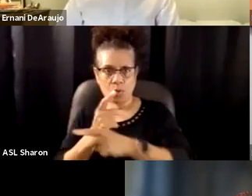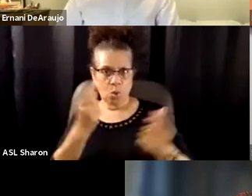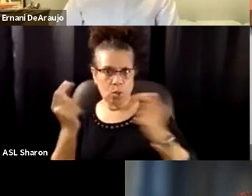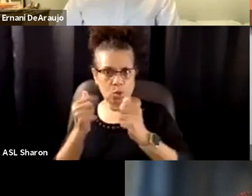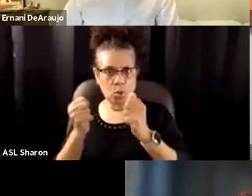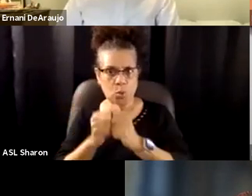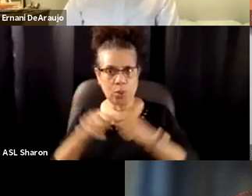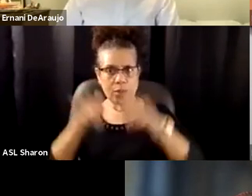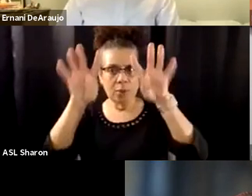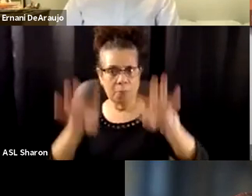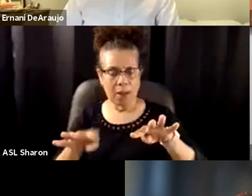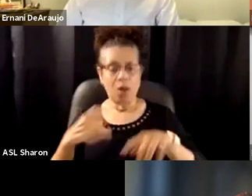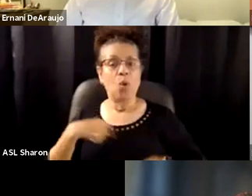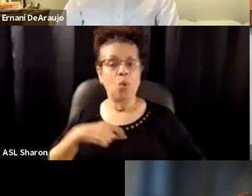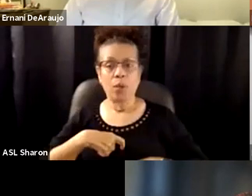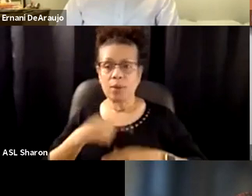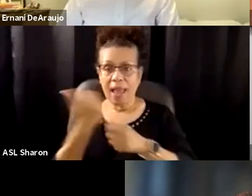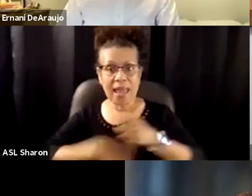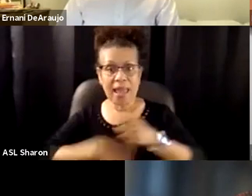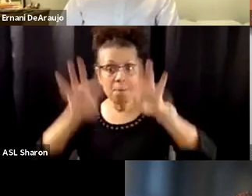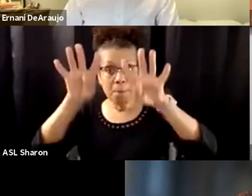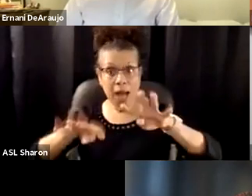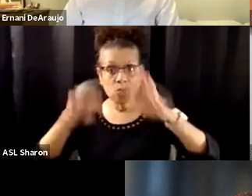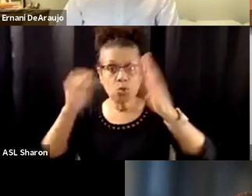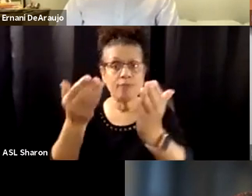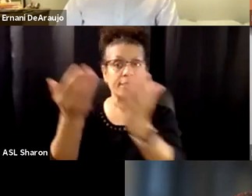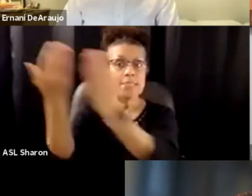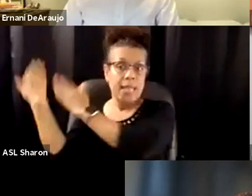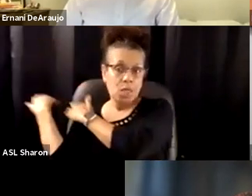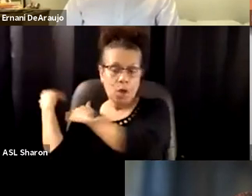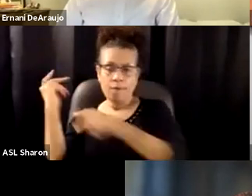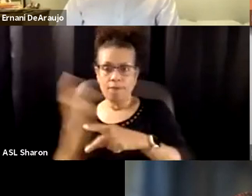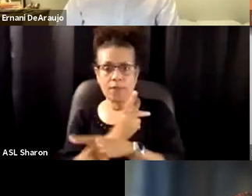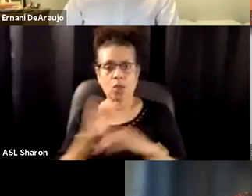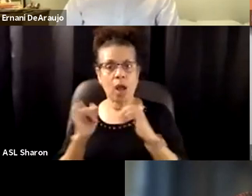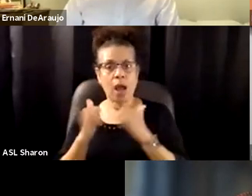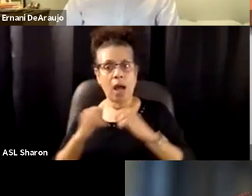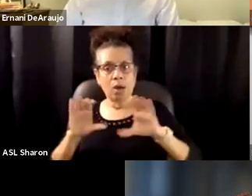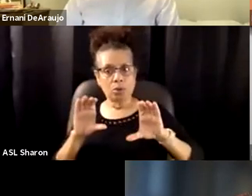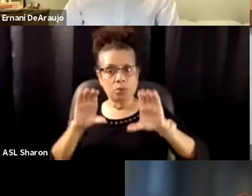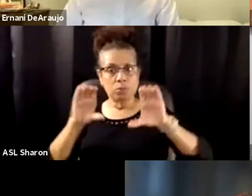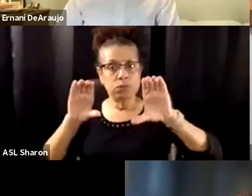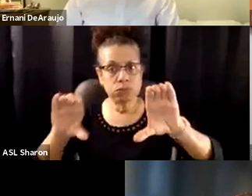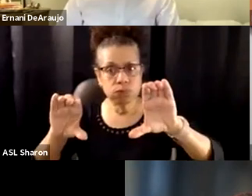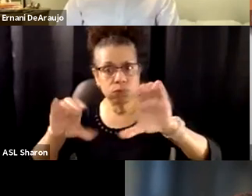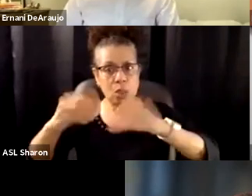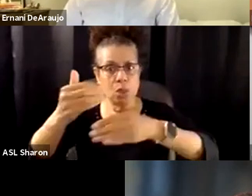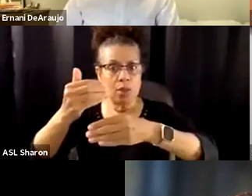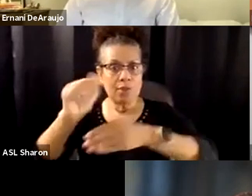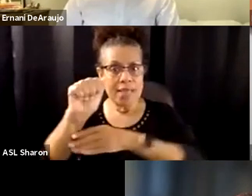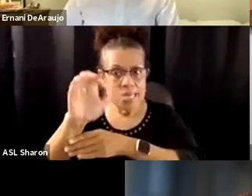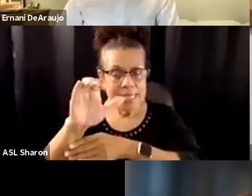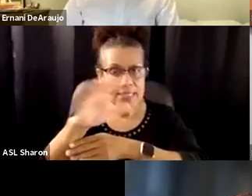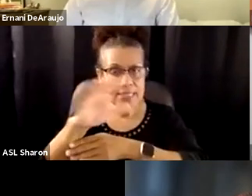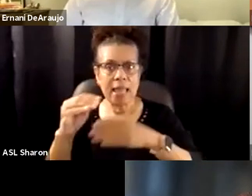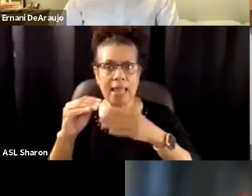oversimplify it but we'd have to remove any obstacles out of the way and then figure out the best way to secure them into the window so so we will have a plan for that but